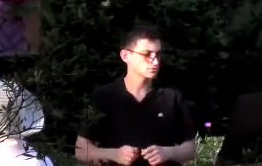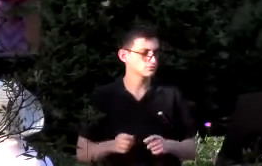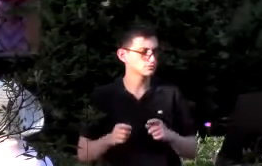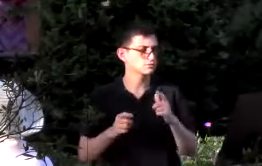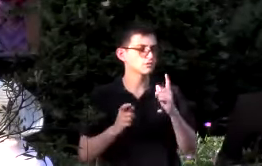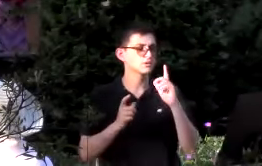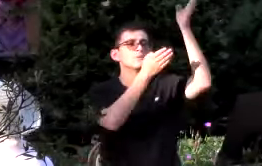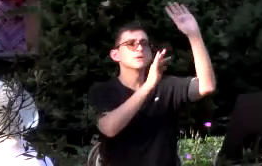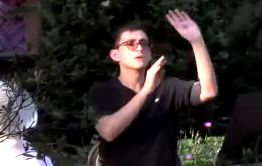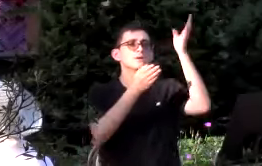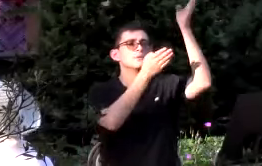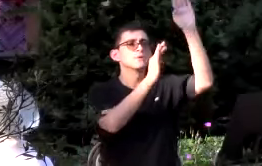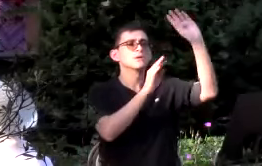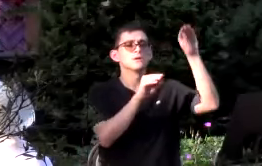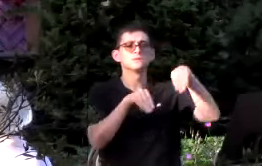Adonai,